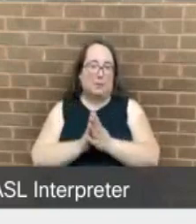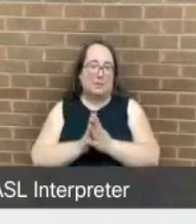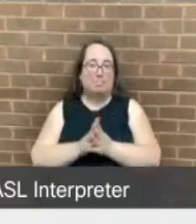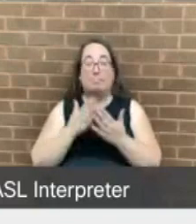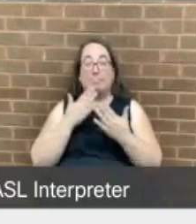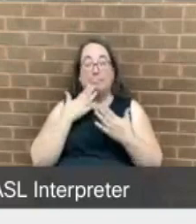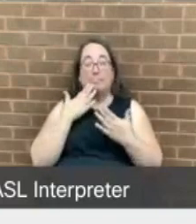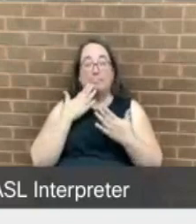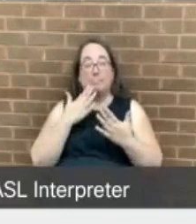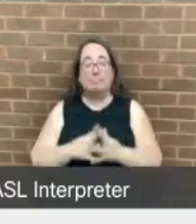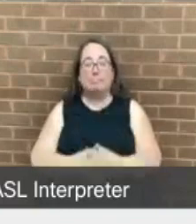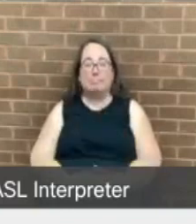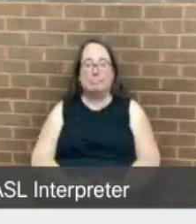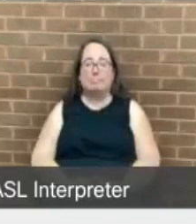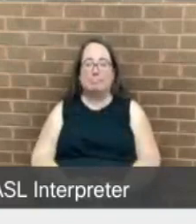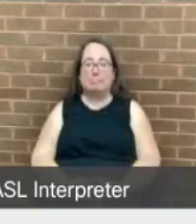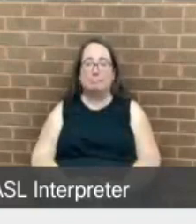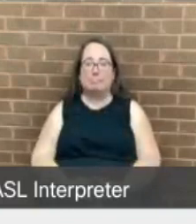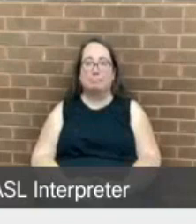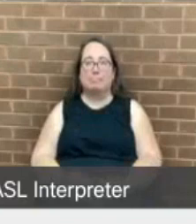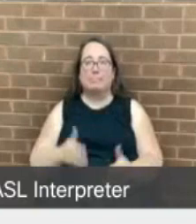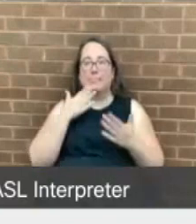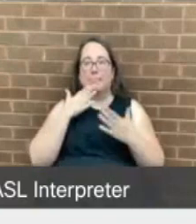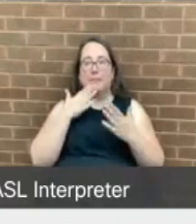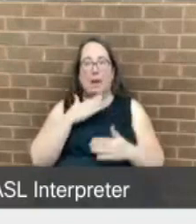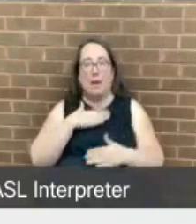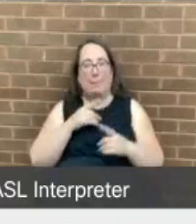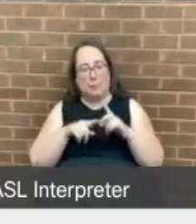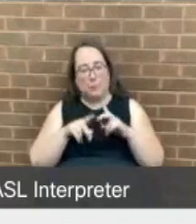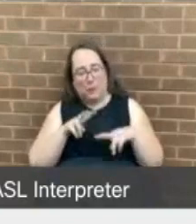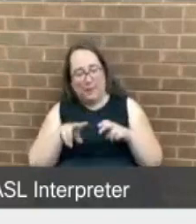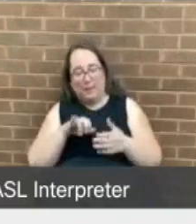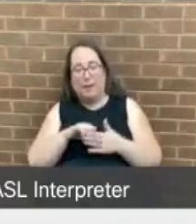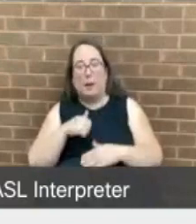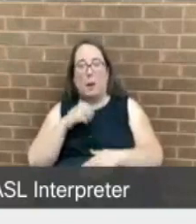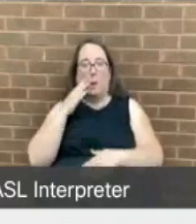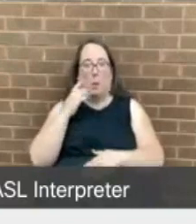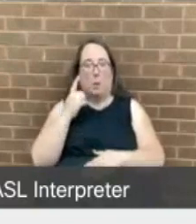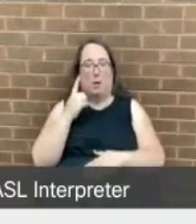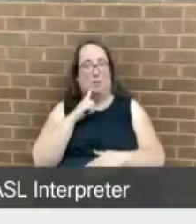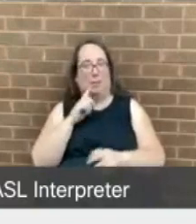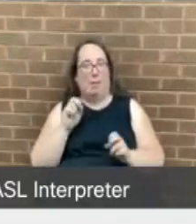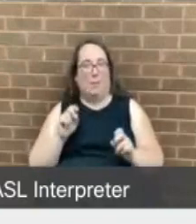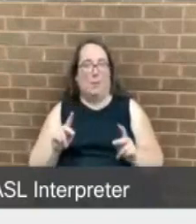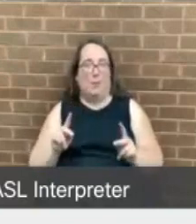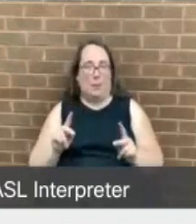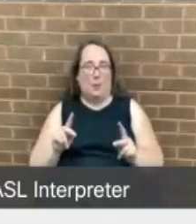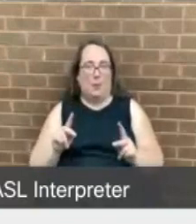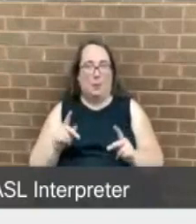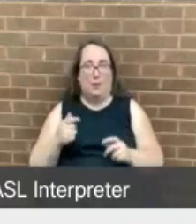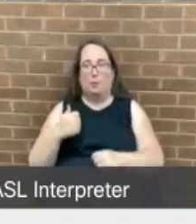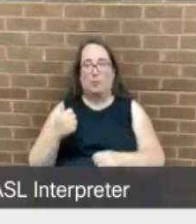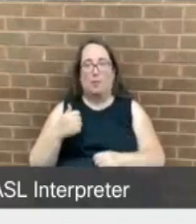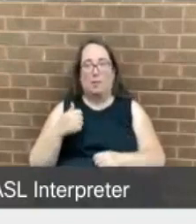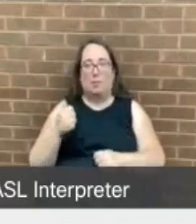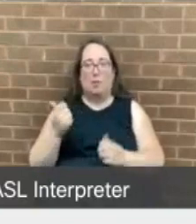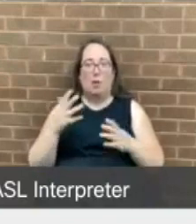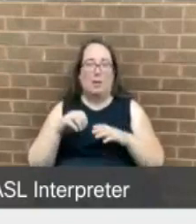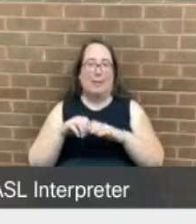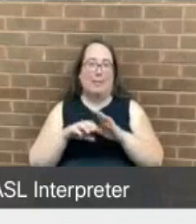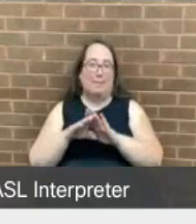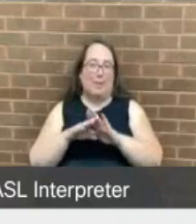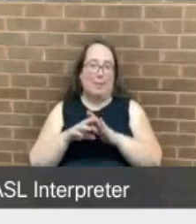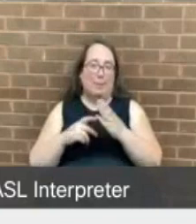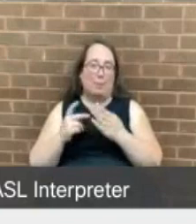you all so much. Great, thank you. Happy to look at that. I know one of the real opportunities we have is our transit oriented development program that